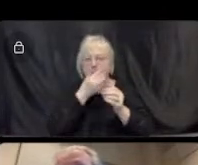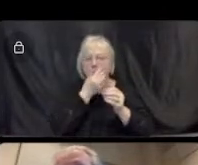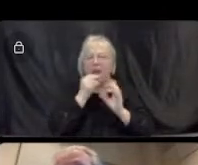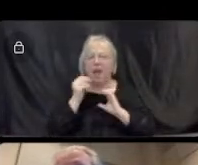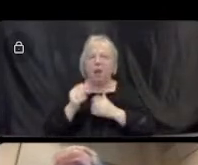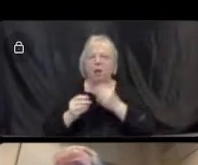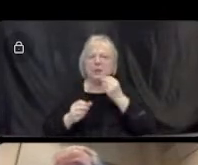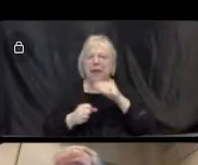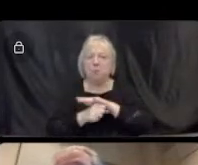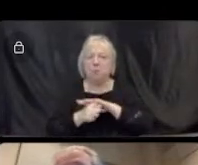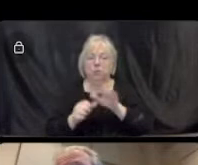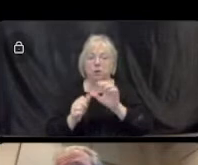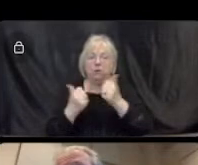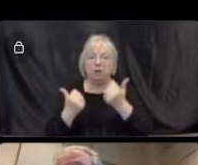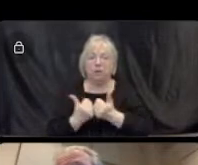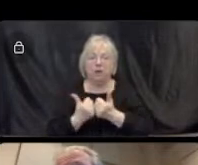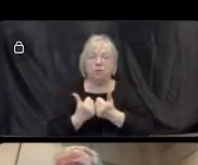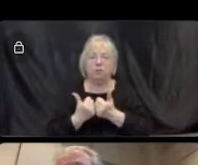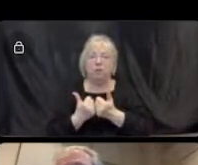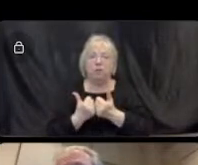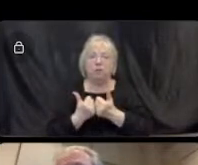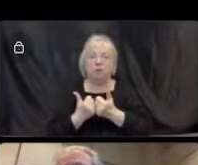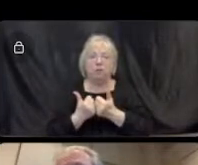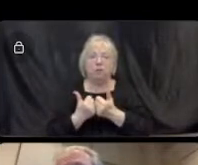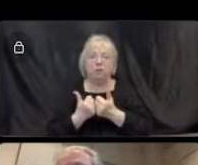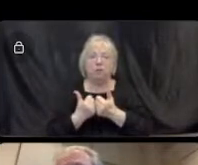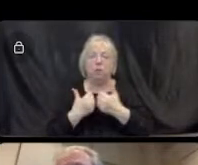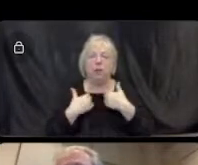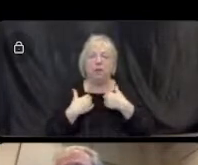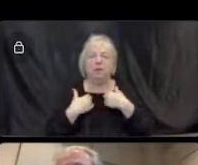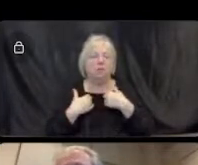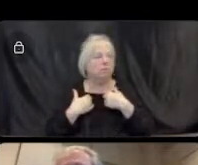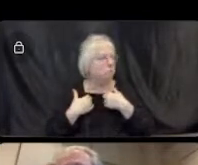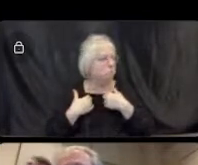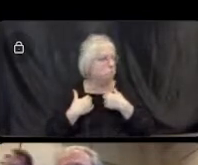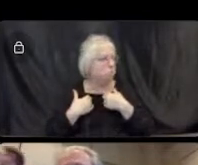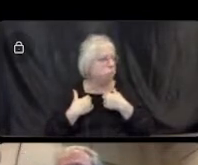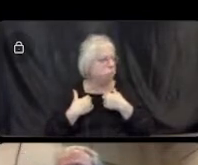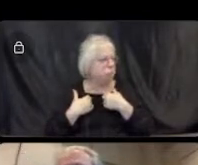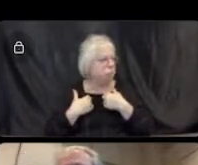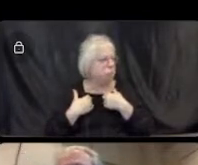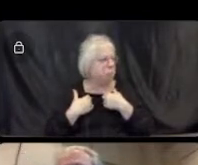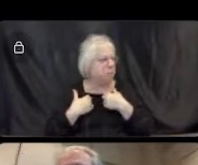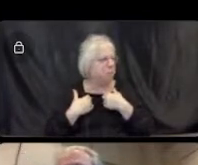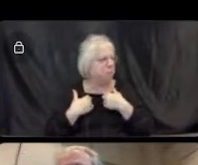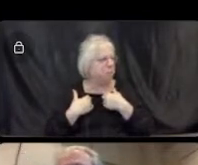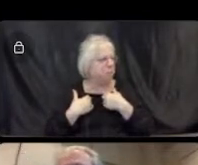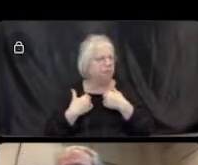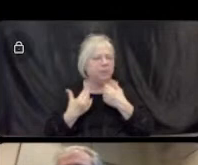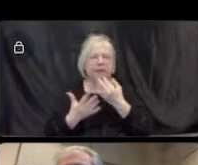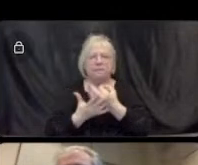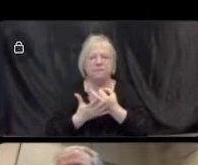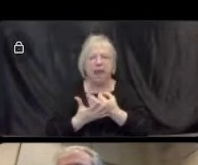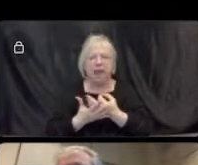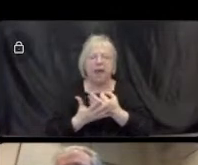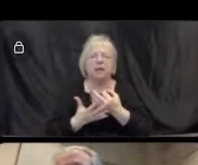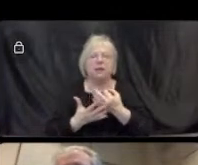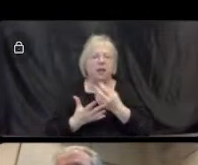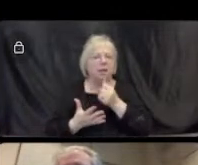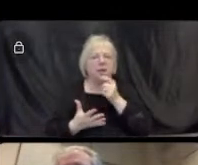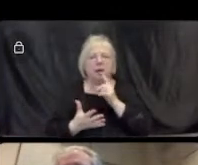got St. Monica, Facts, and I'm not aware of any of these neighborhoods